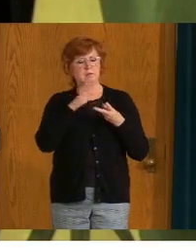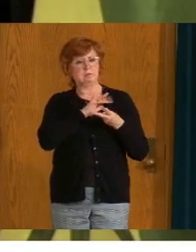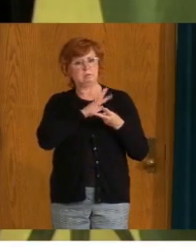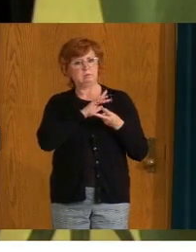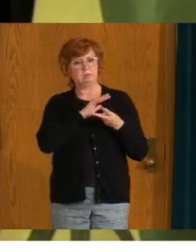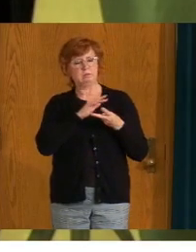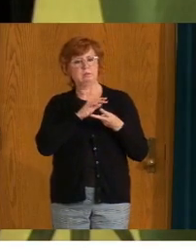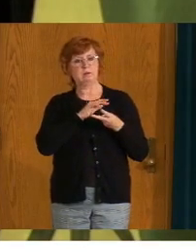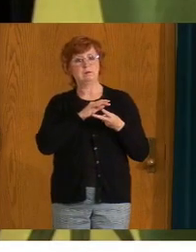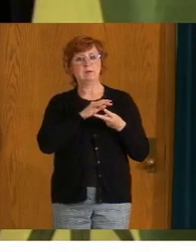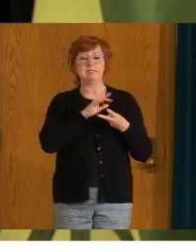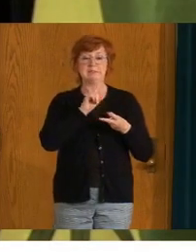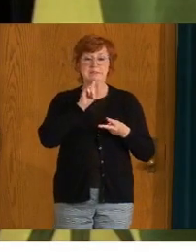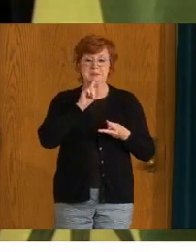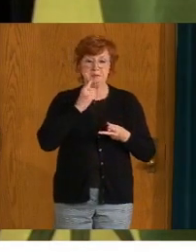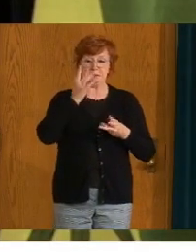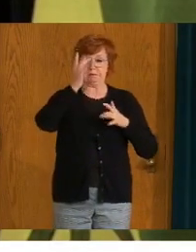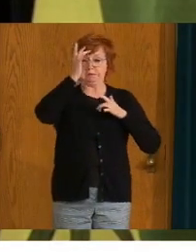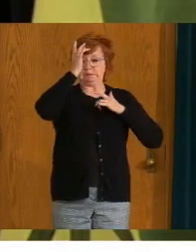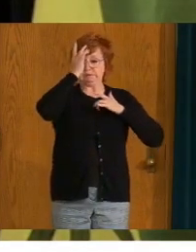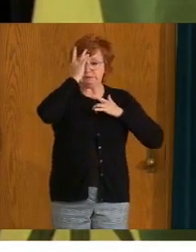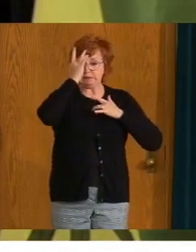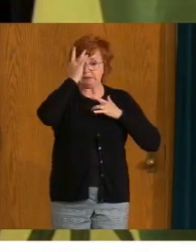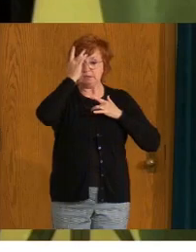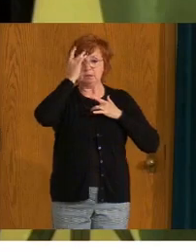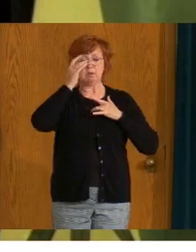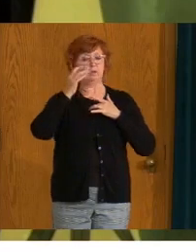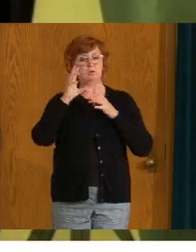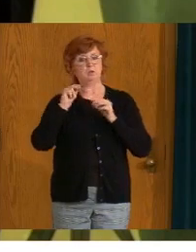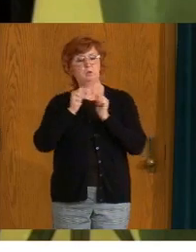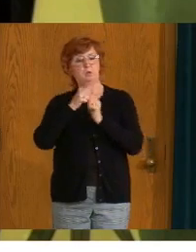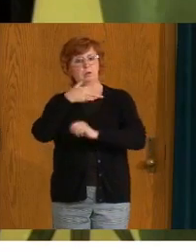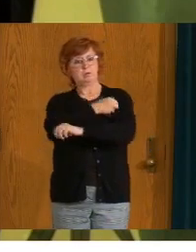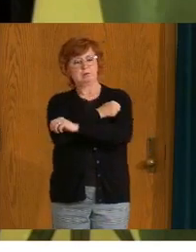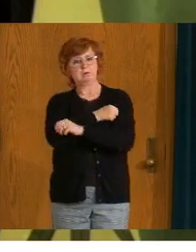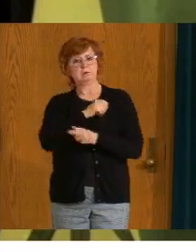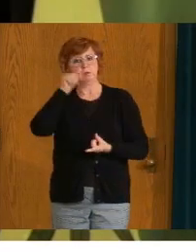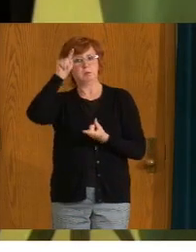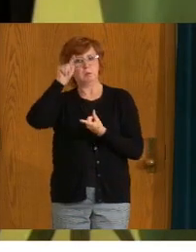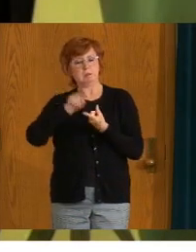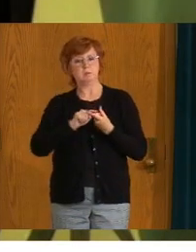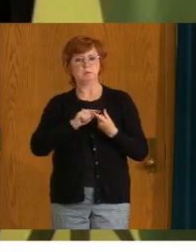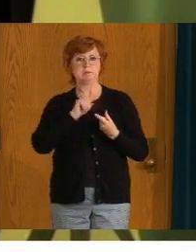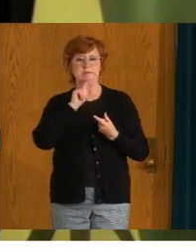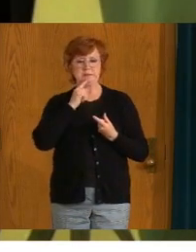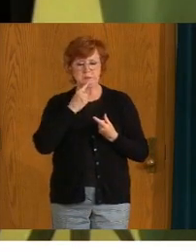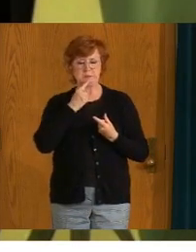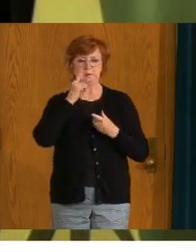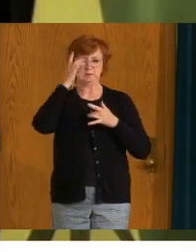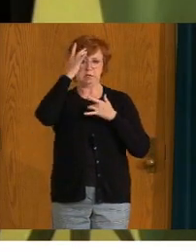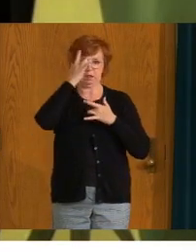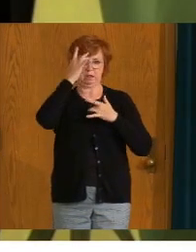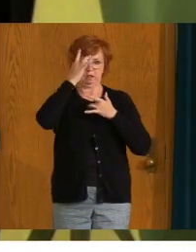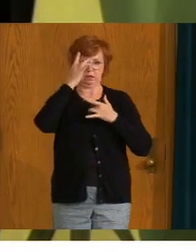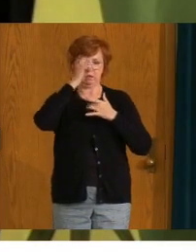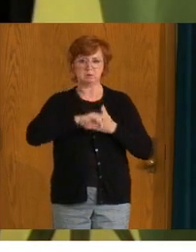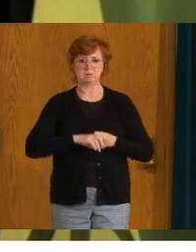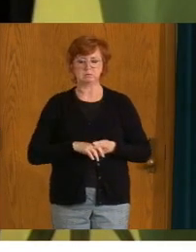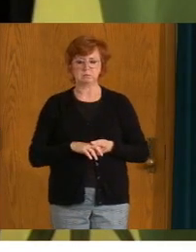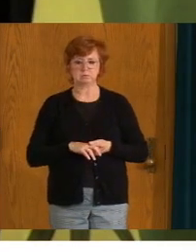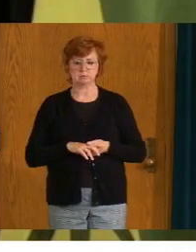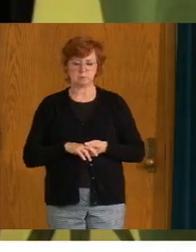hospitalizations of COVID. So it's the responsibility of the government to do everything that we can to ensure that the vaccines that